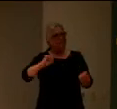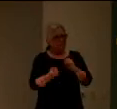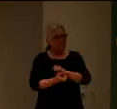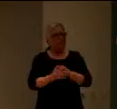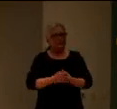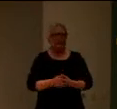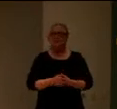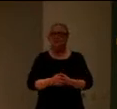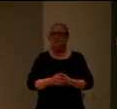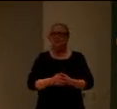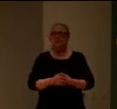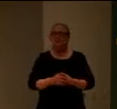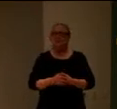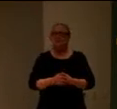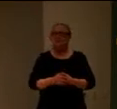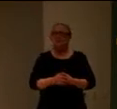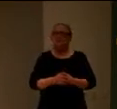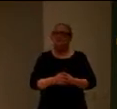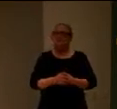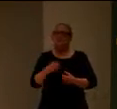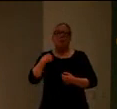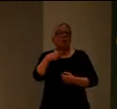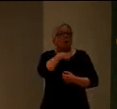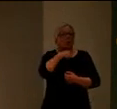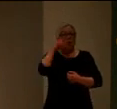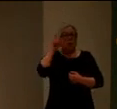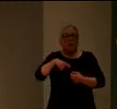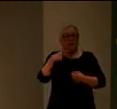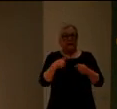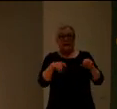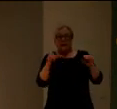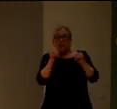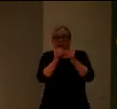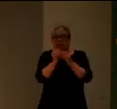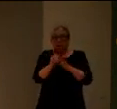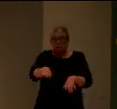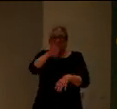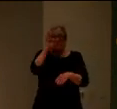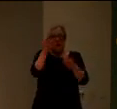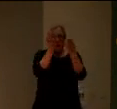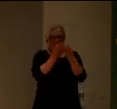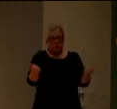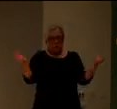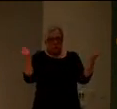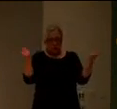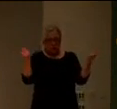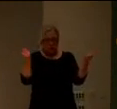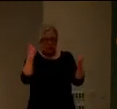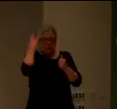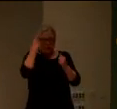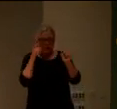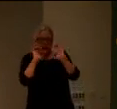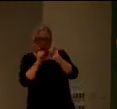I argue we need to mobilize, discuss, and frame the solutions.